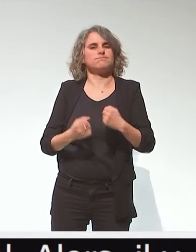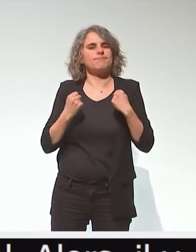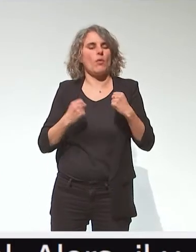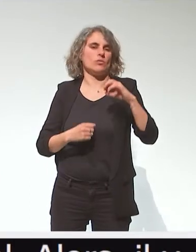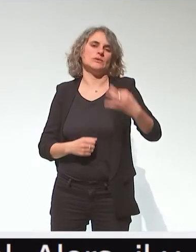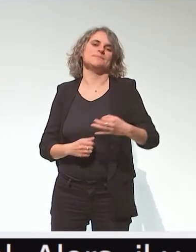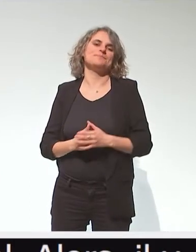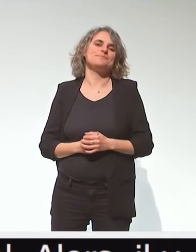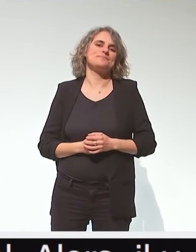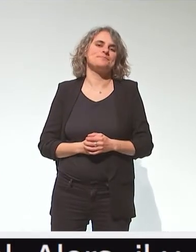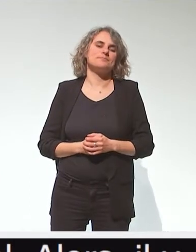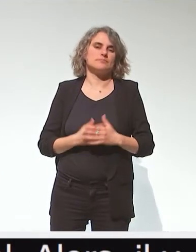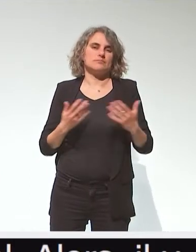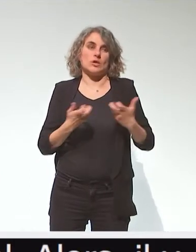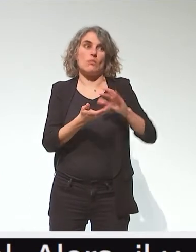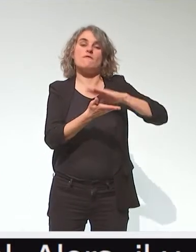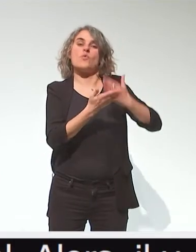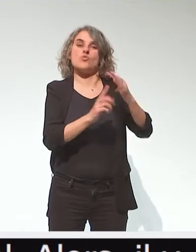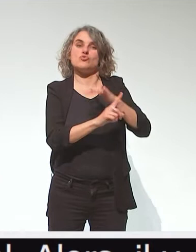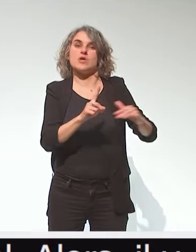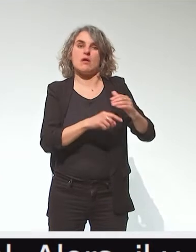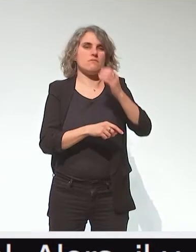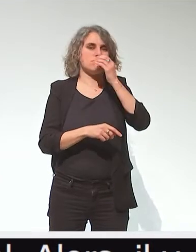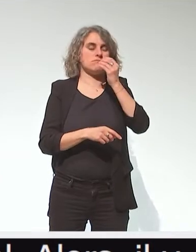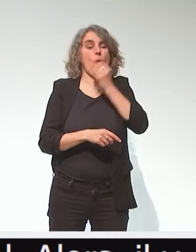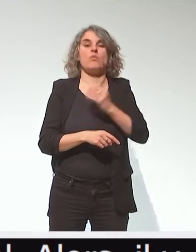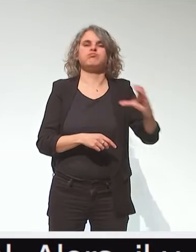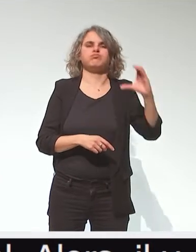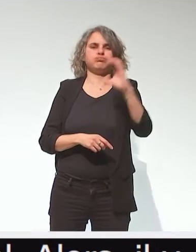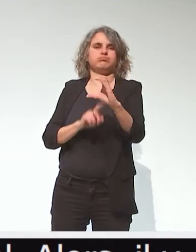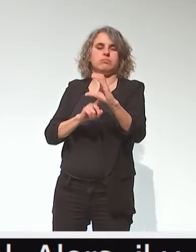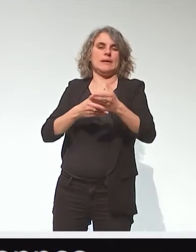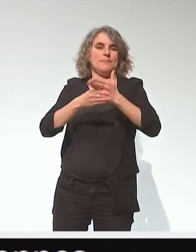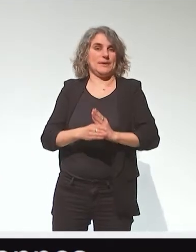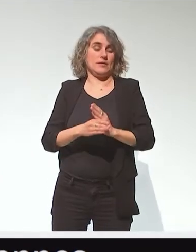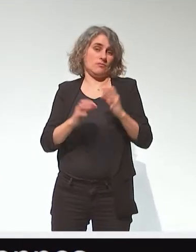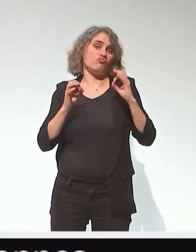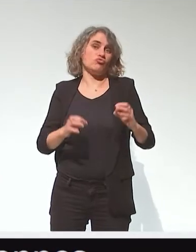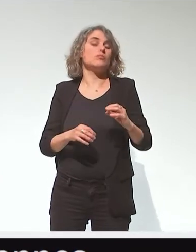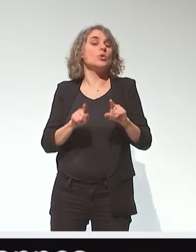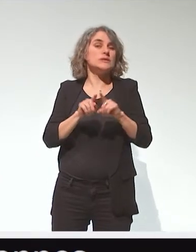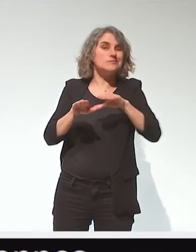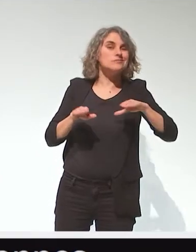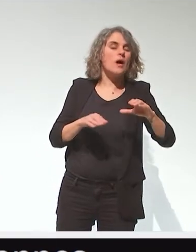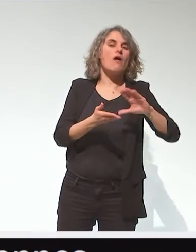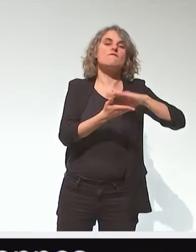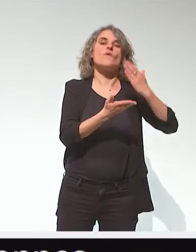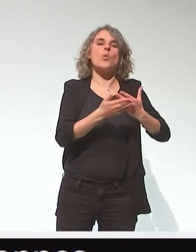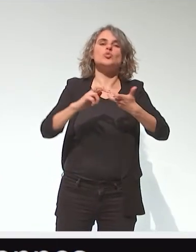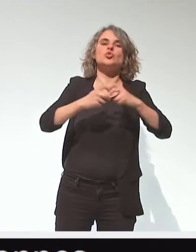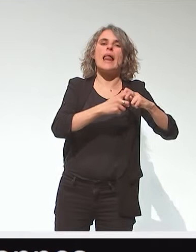side, and we will use the RRF funds to support the built